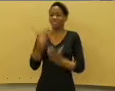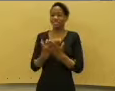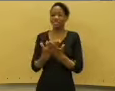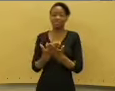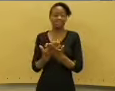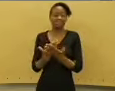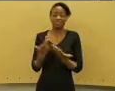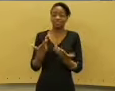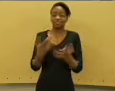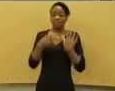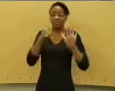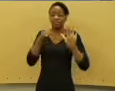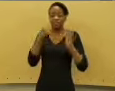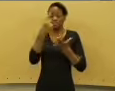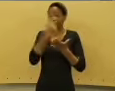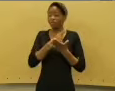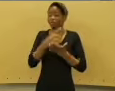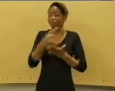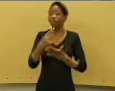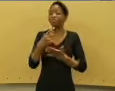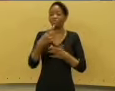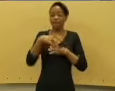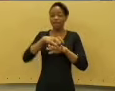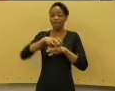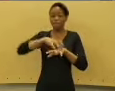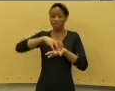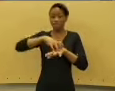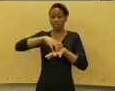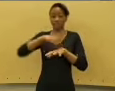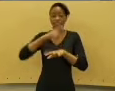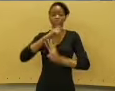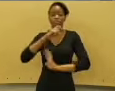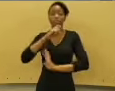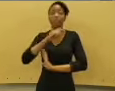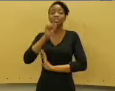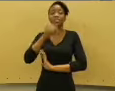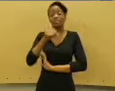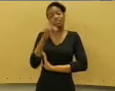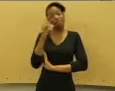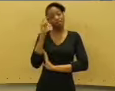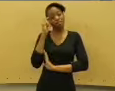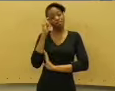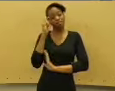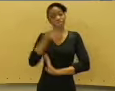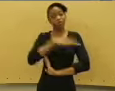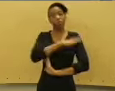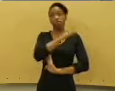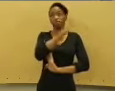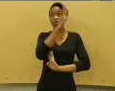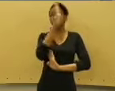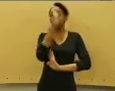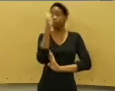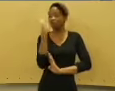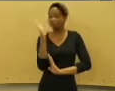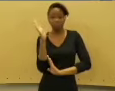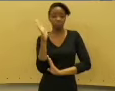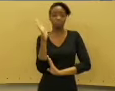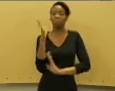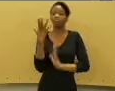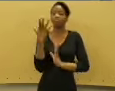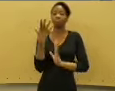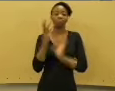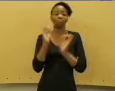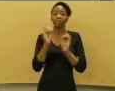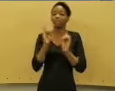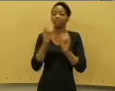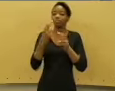6 weeks after I started using vibrators consistently, I was able to sleep through the night without any accidents. There was no leakage. There was